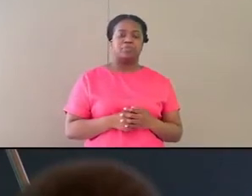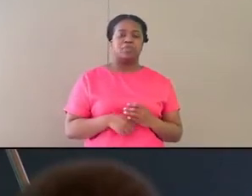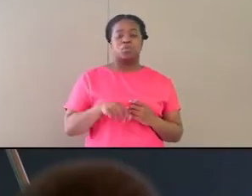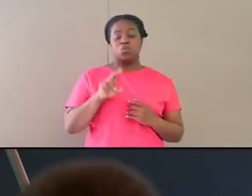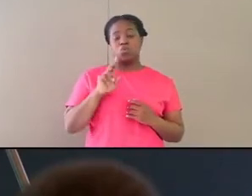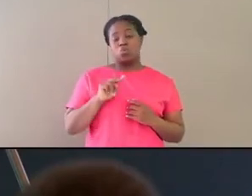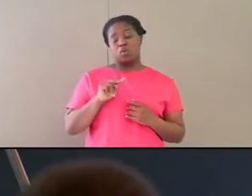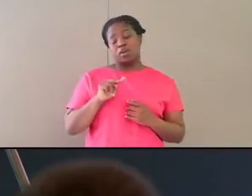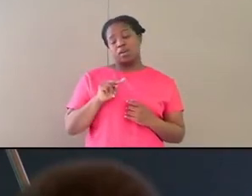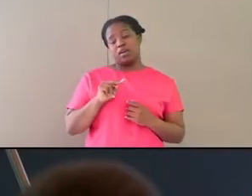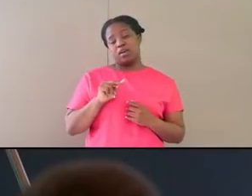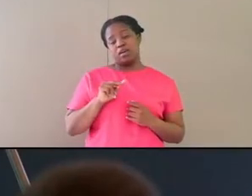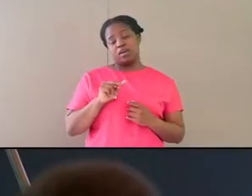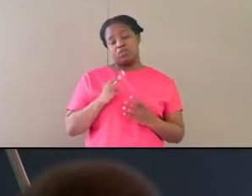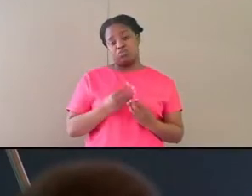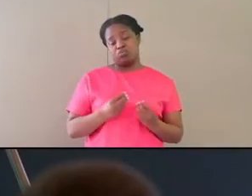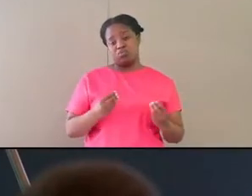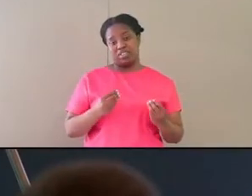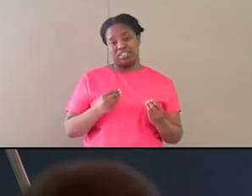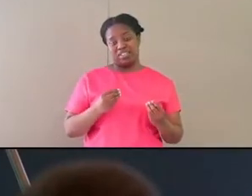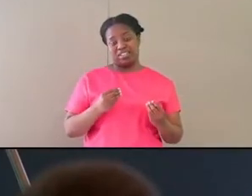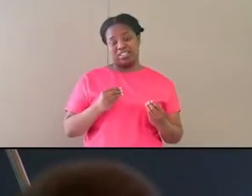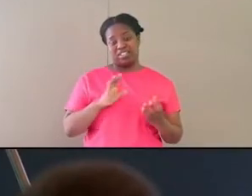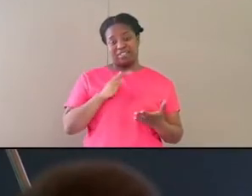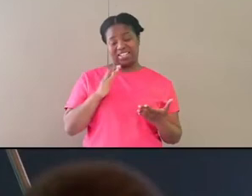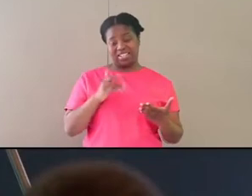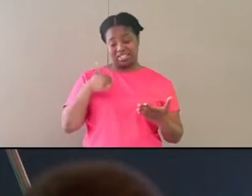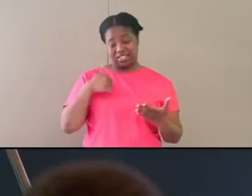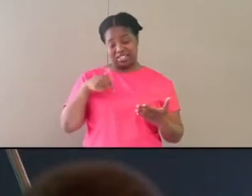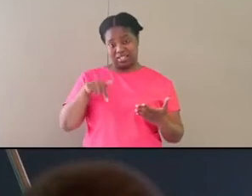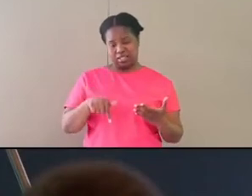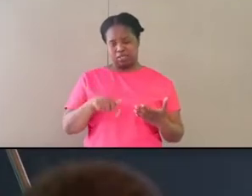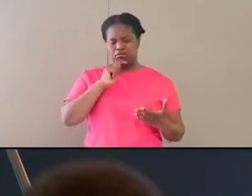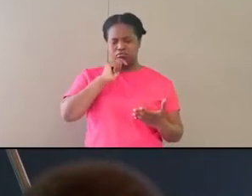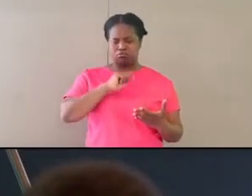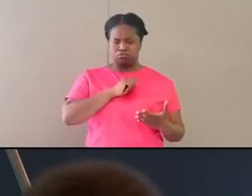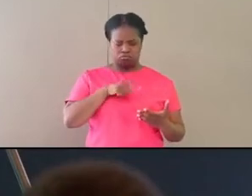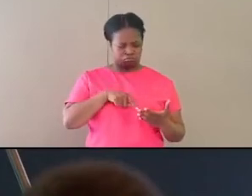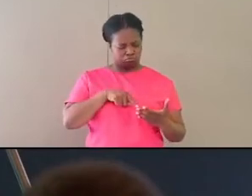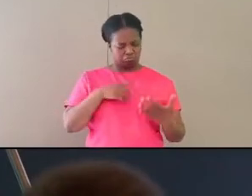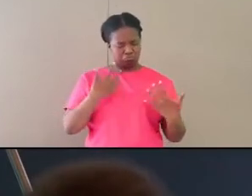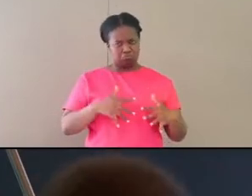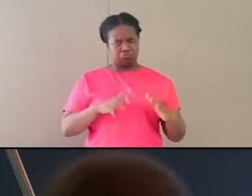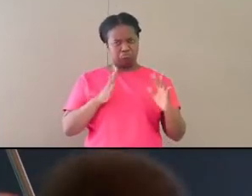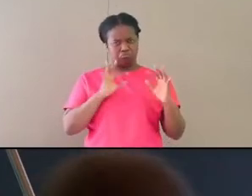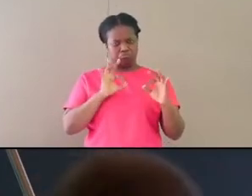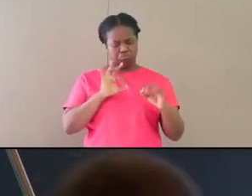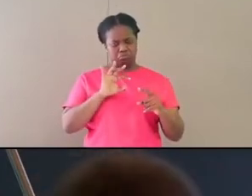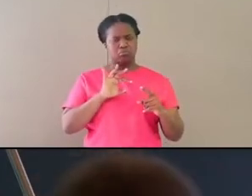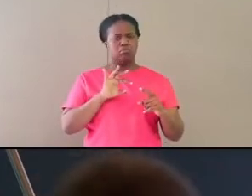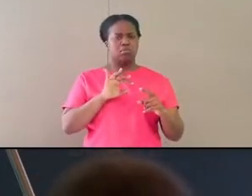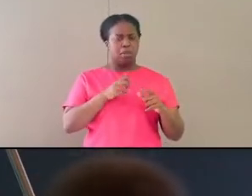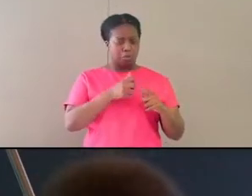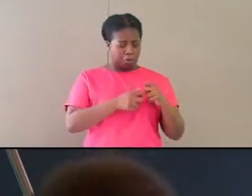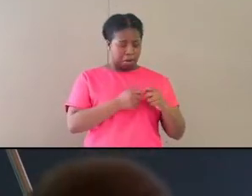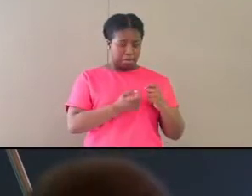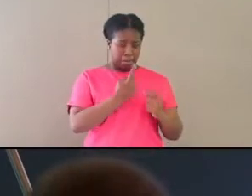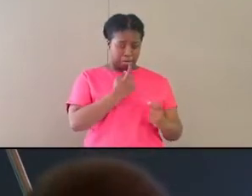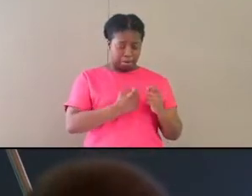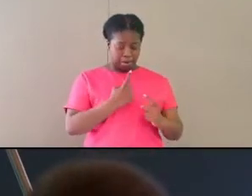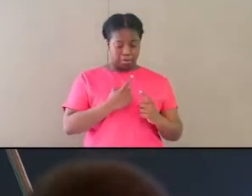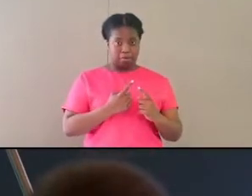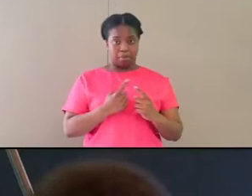Children's Fund which I represent here in South Africa really welcomes this report and its findings that can further